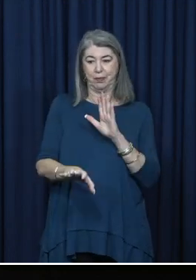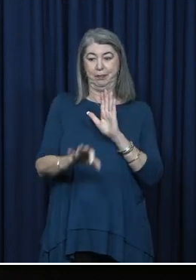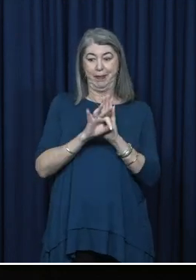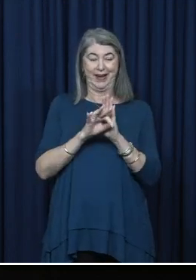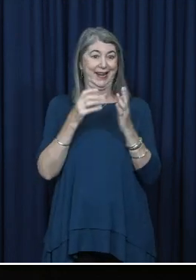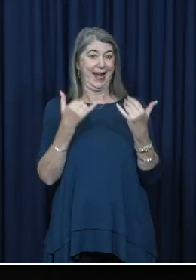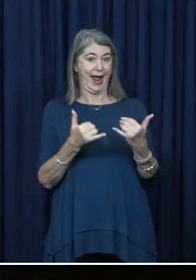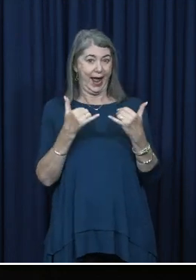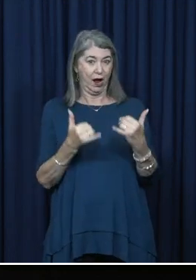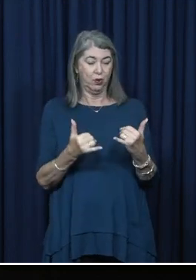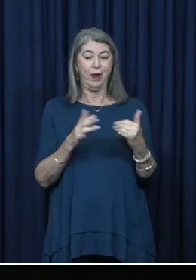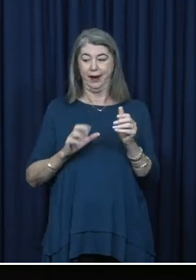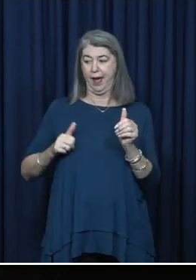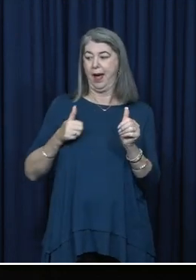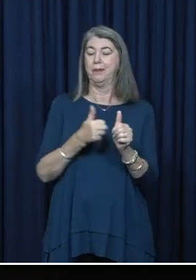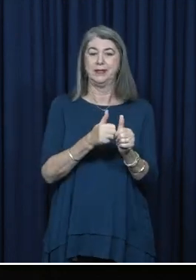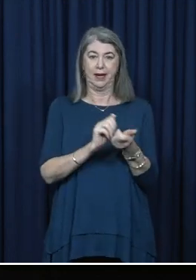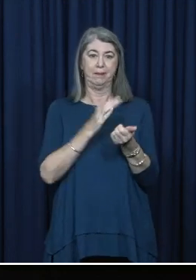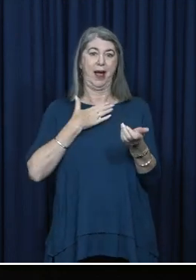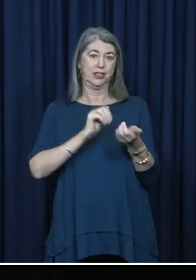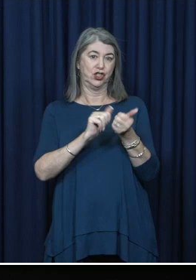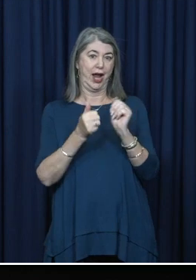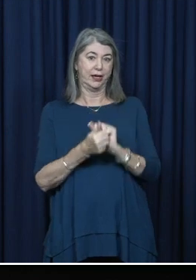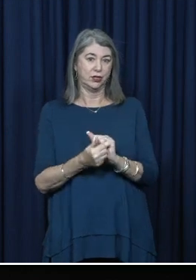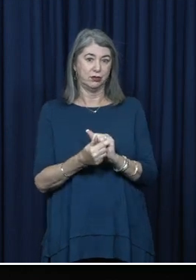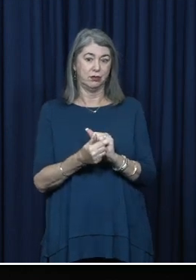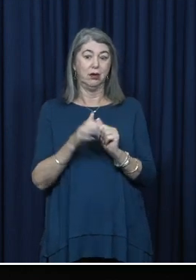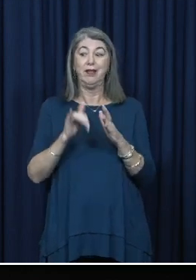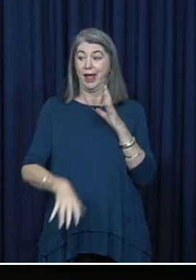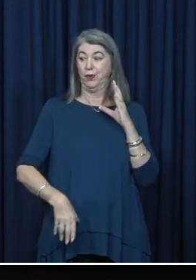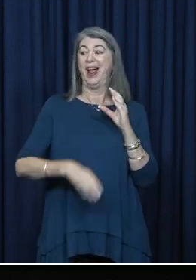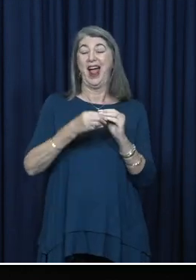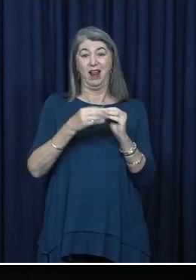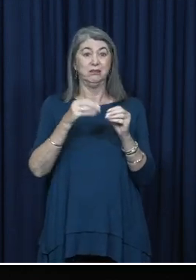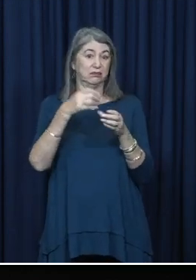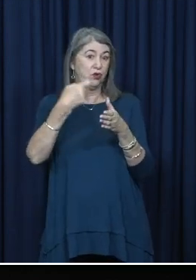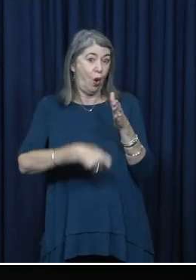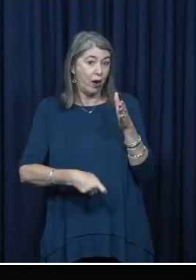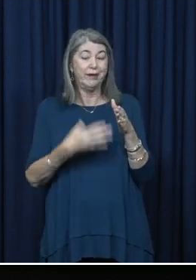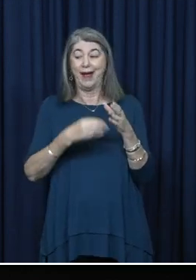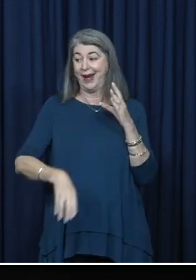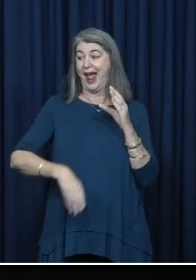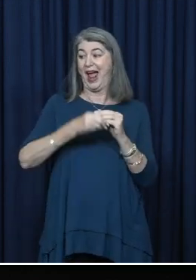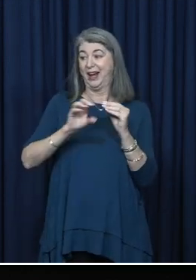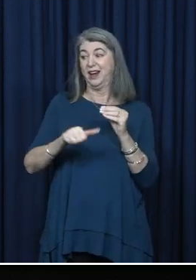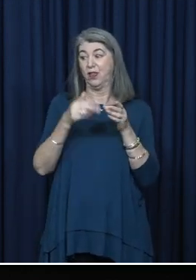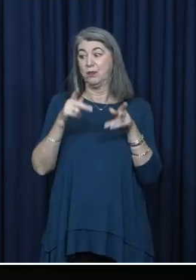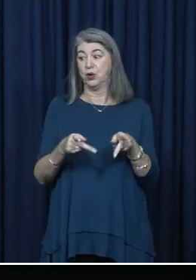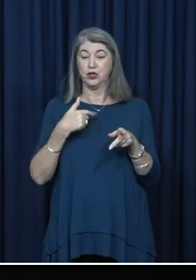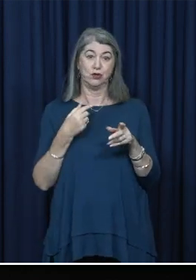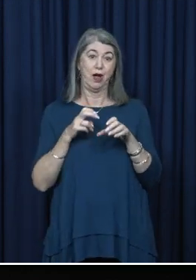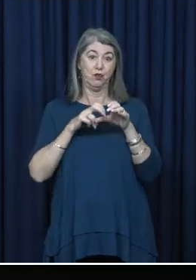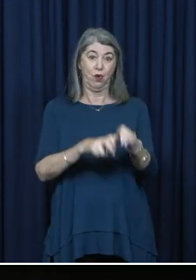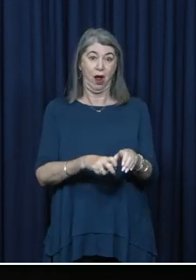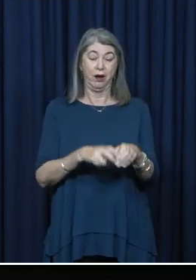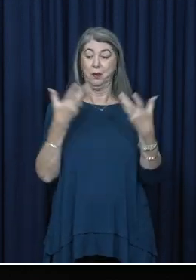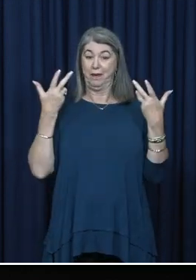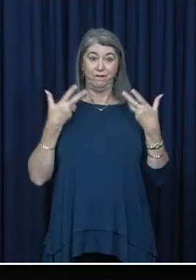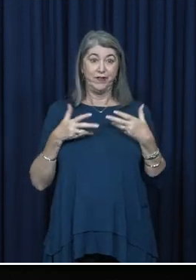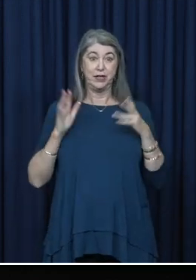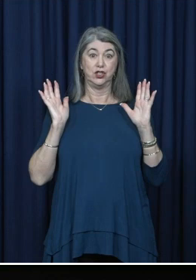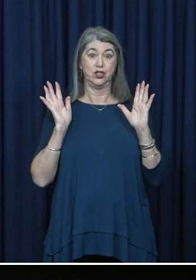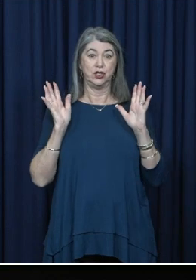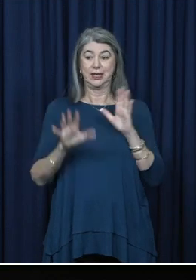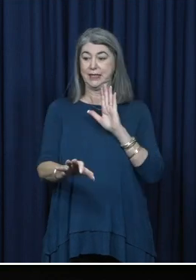this time. I'm going to update the changes. That's going to add an additional cost, and it's going to add an additional person to my ride. Once I'm done,